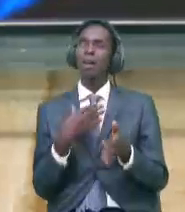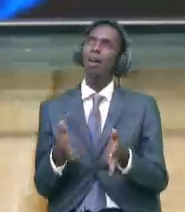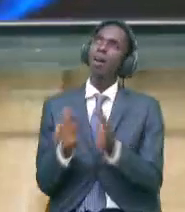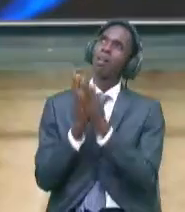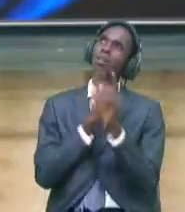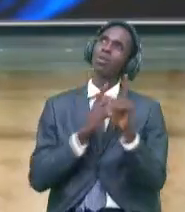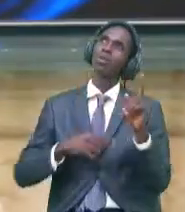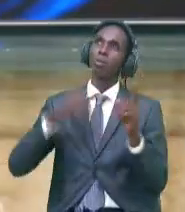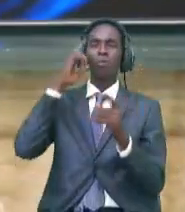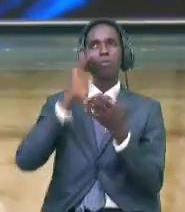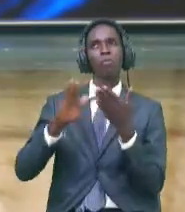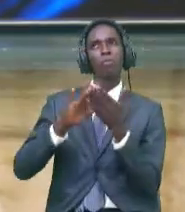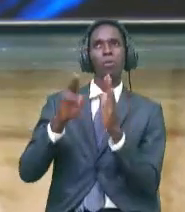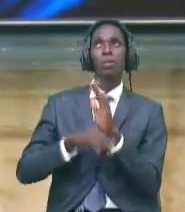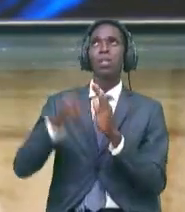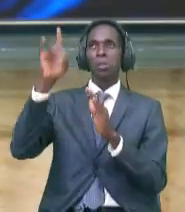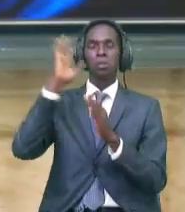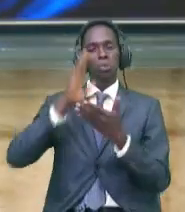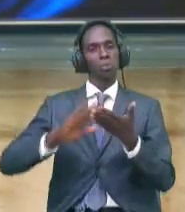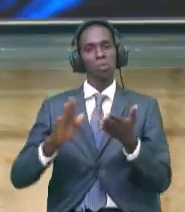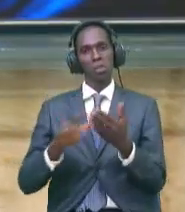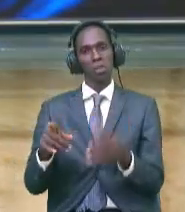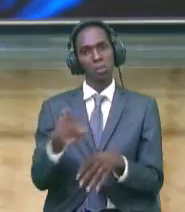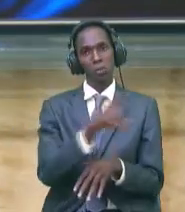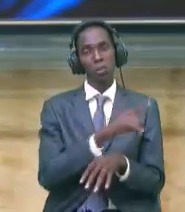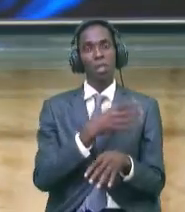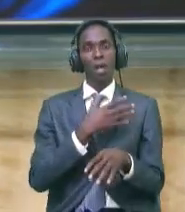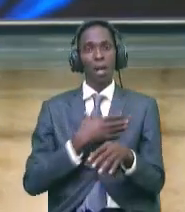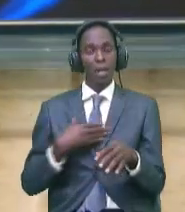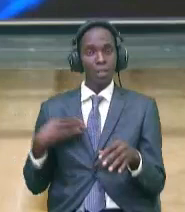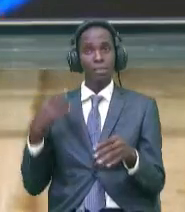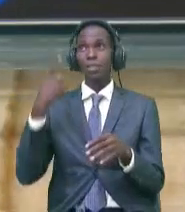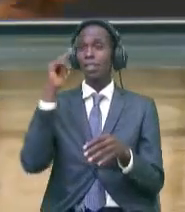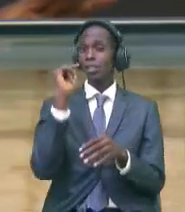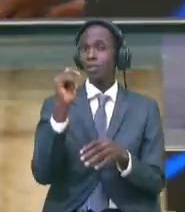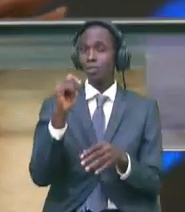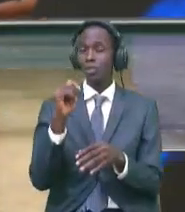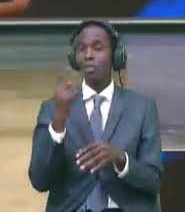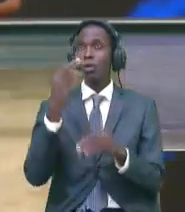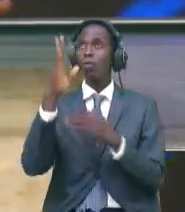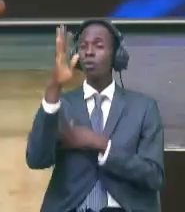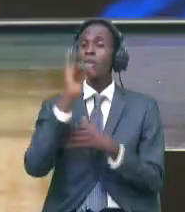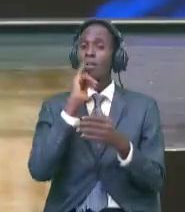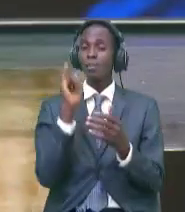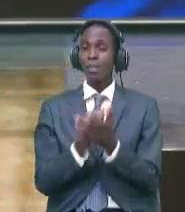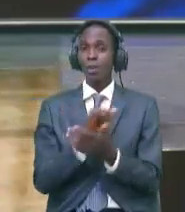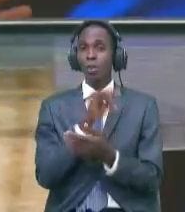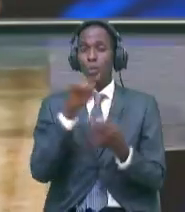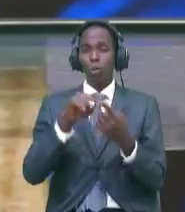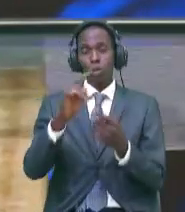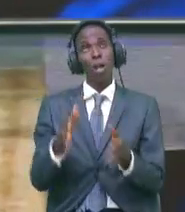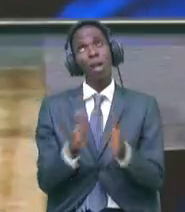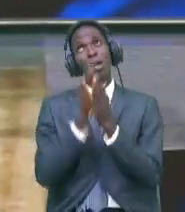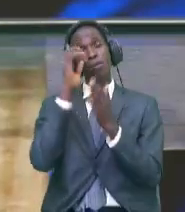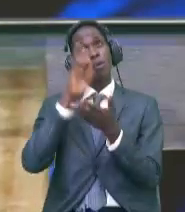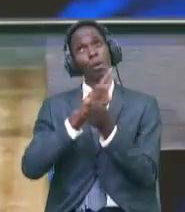you. And the testimony of the Spirit of God in your heart is that your sins are forgiven, your life